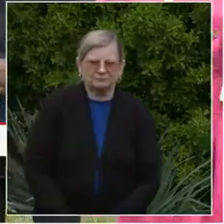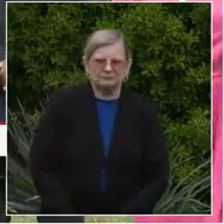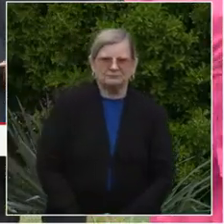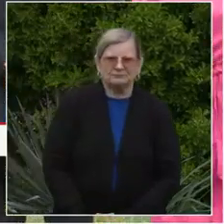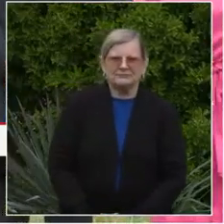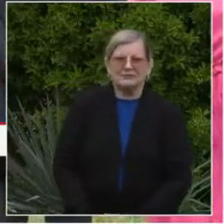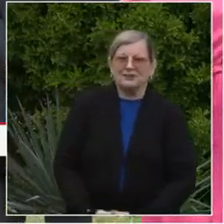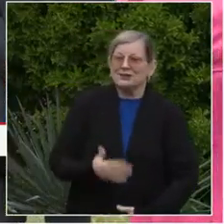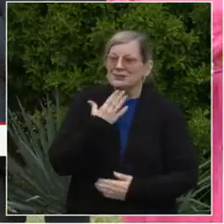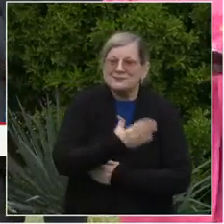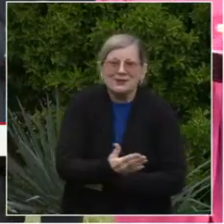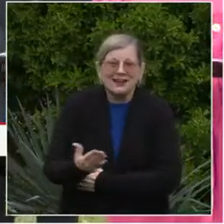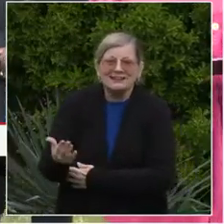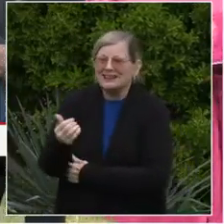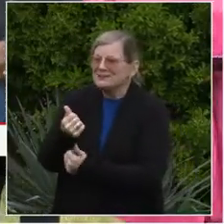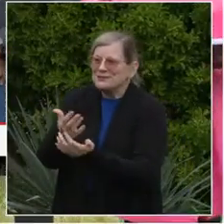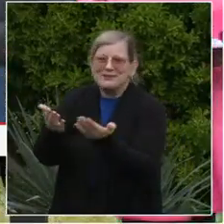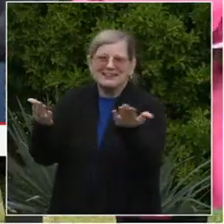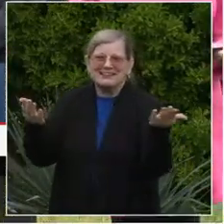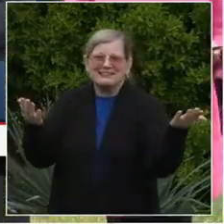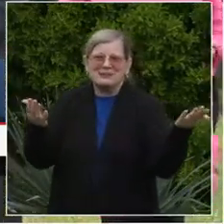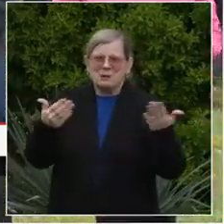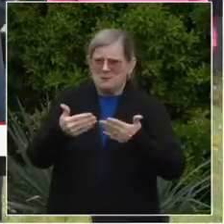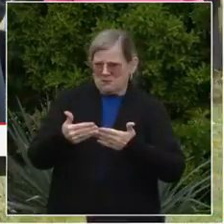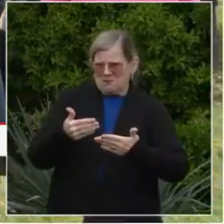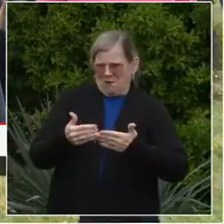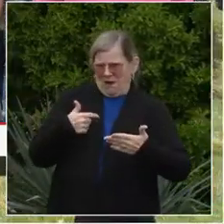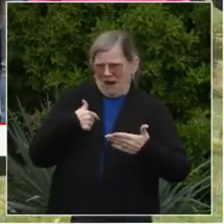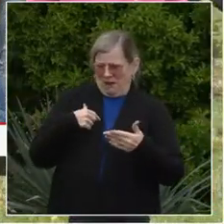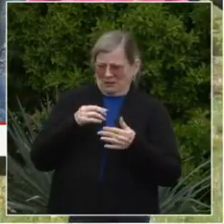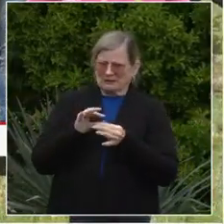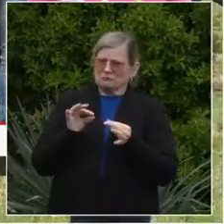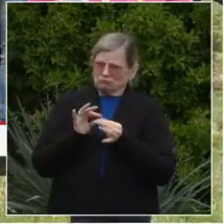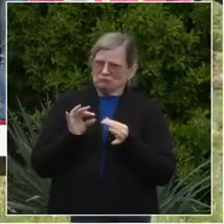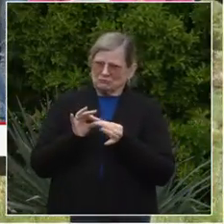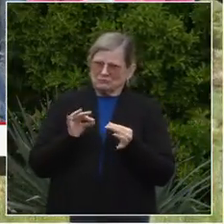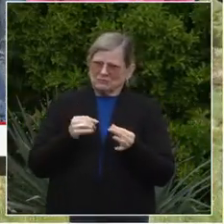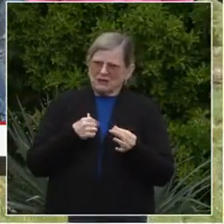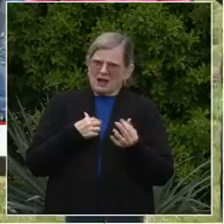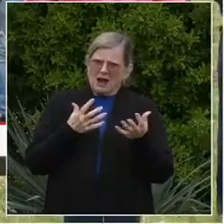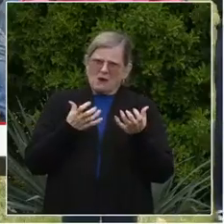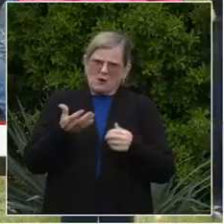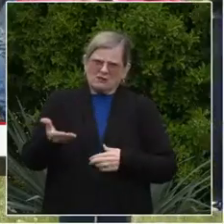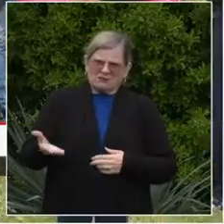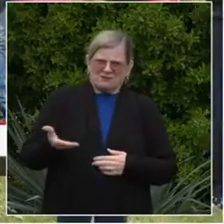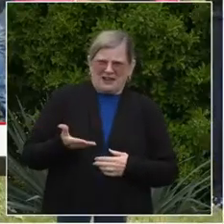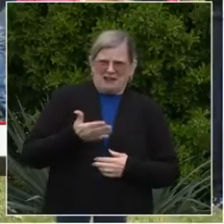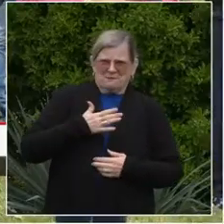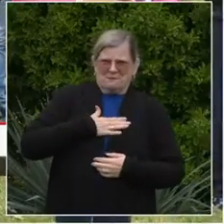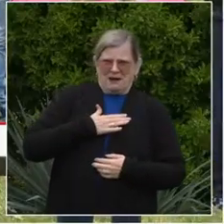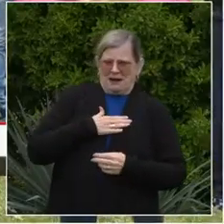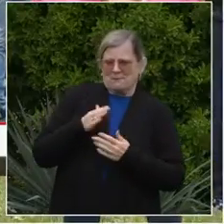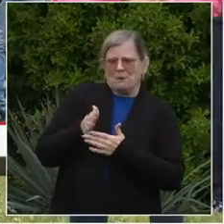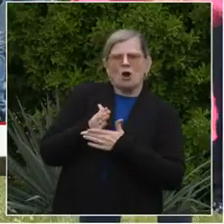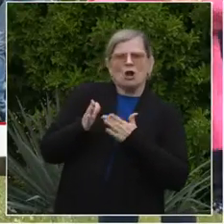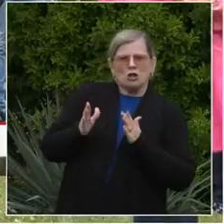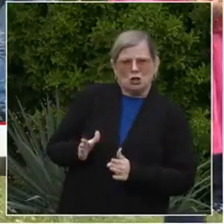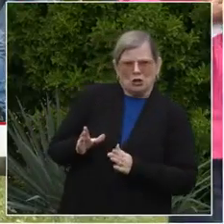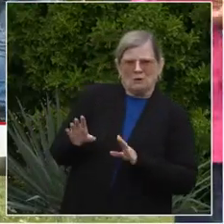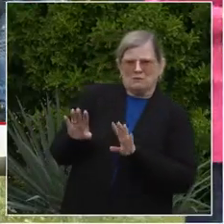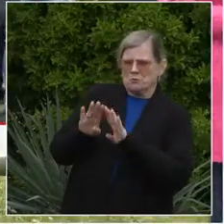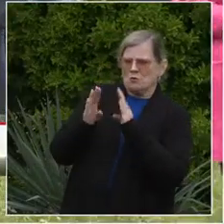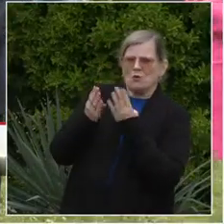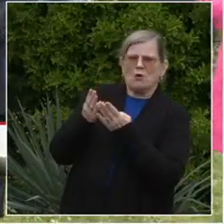Good morning, everyone. Before I bring my official remarks, I'd like to invite my partner up from the Bureau of Alcohol, Tobacco,